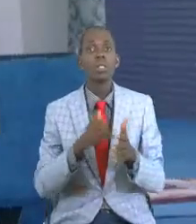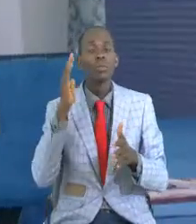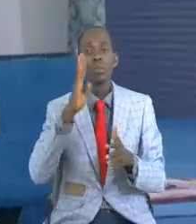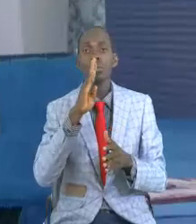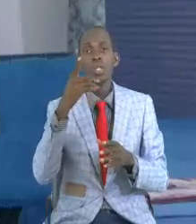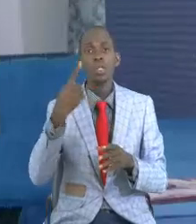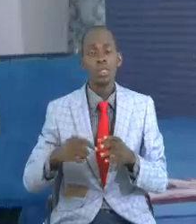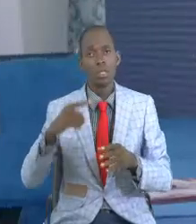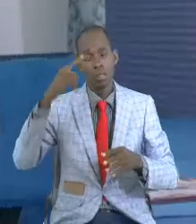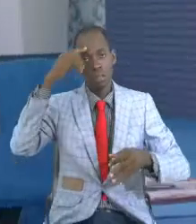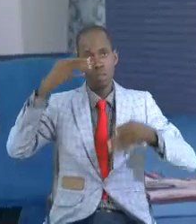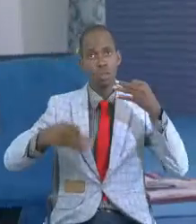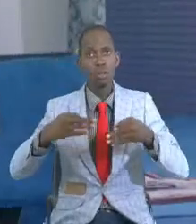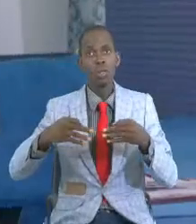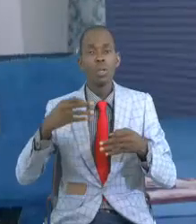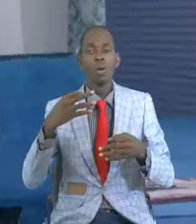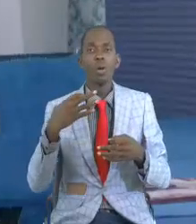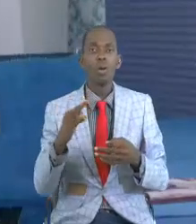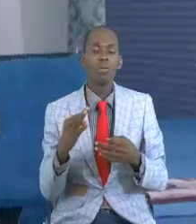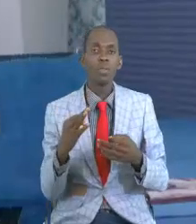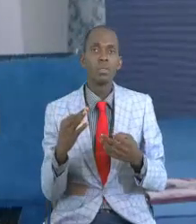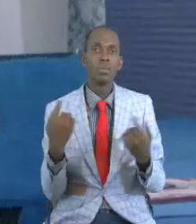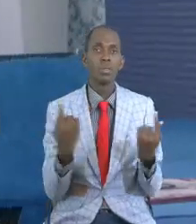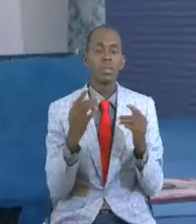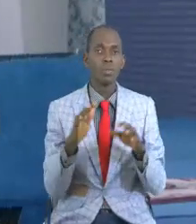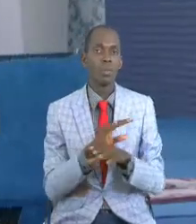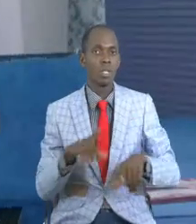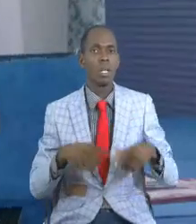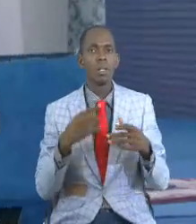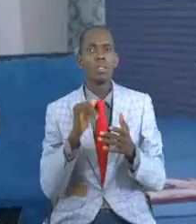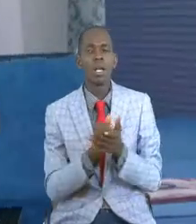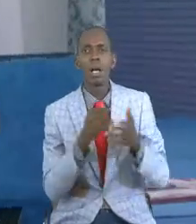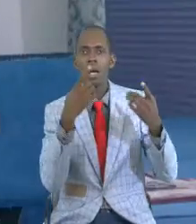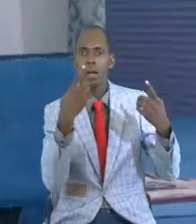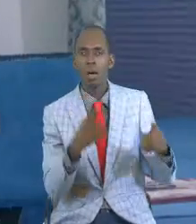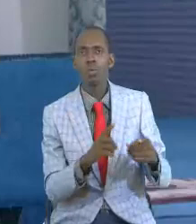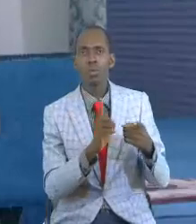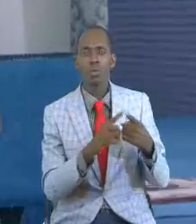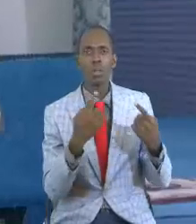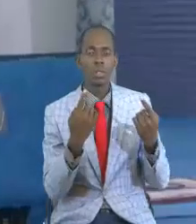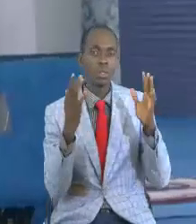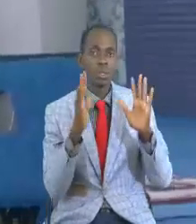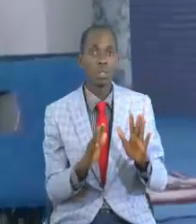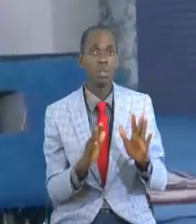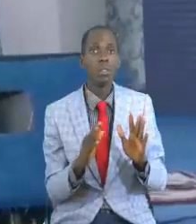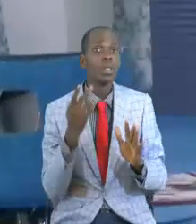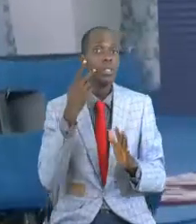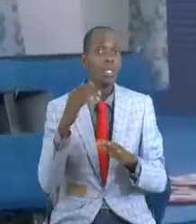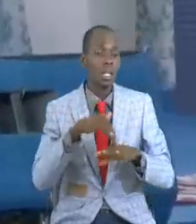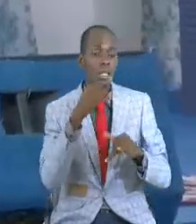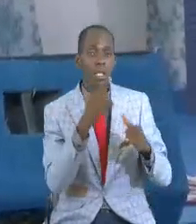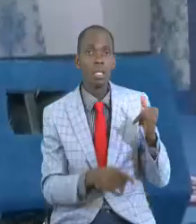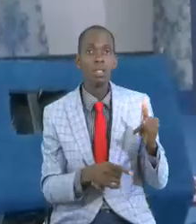a sinful life. And then what awaits sinners at the end of a sinful life, they will get. But for